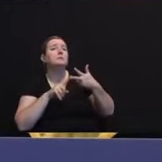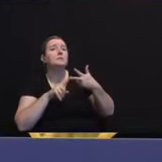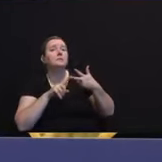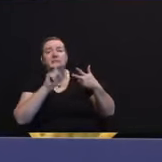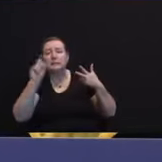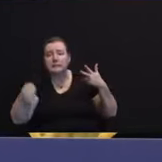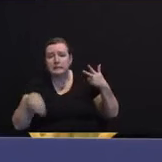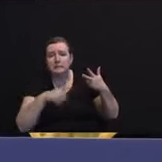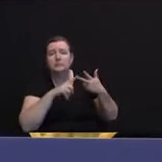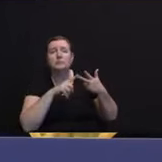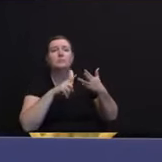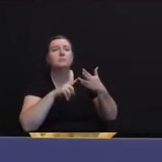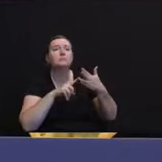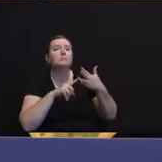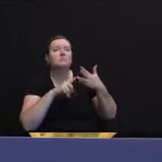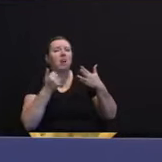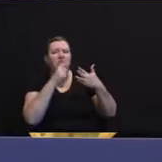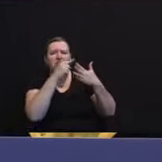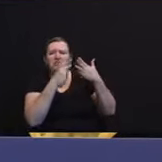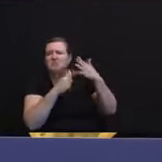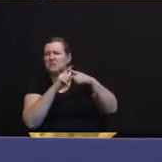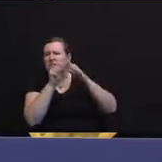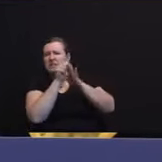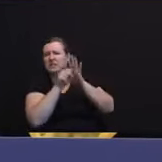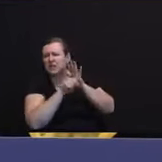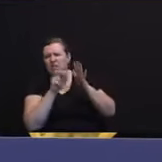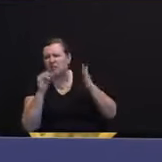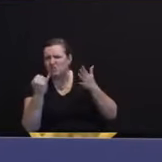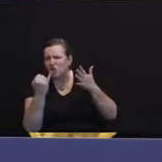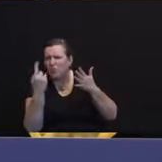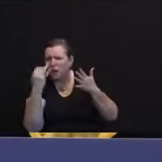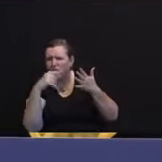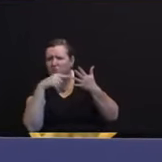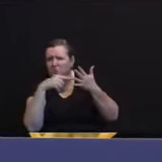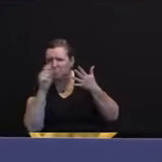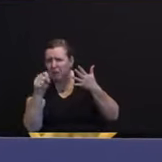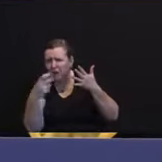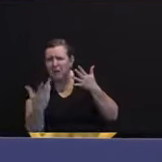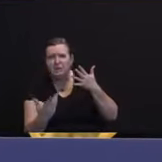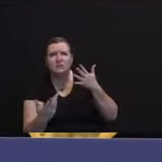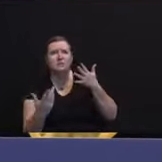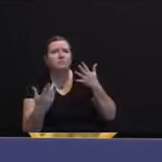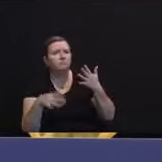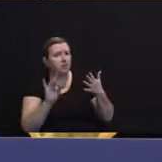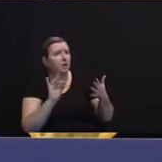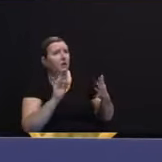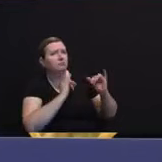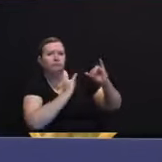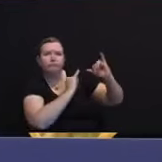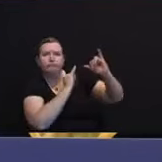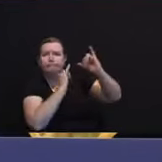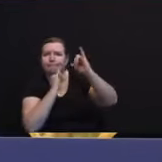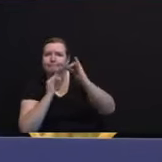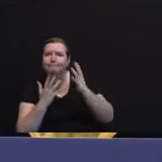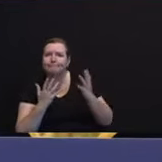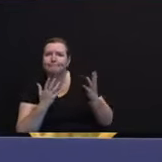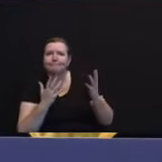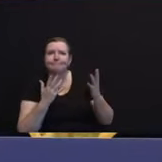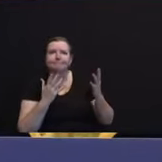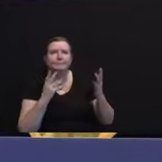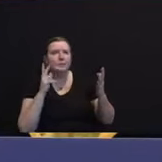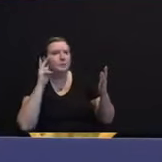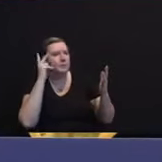that, again, shows that we are able to consistently find common ground and check our politics at the door. I would